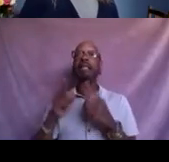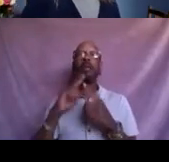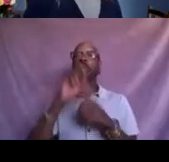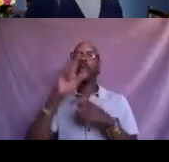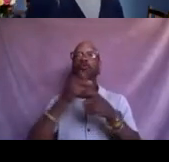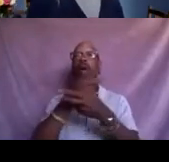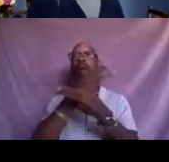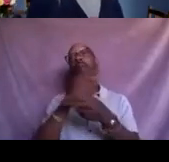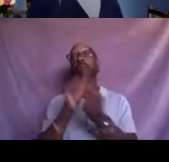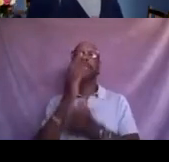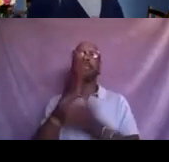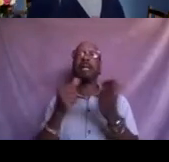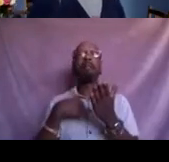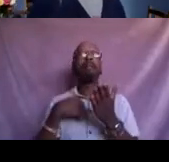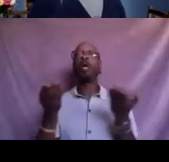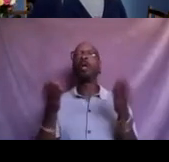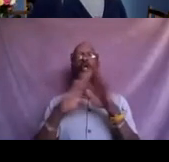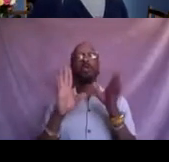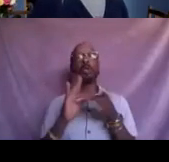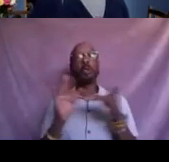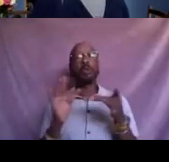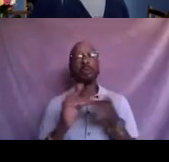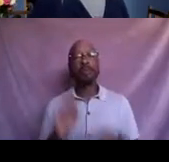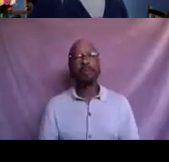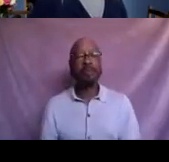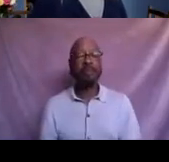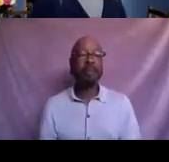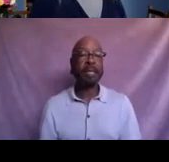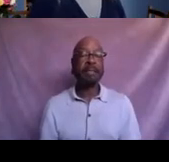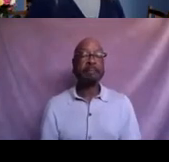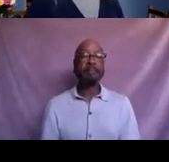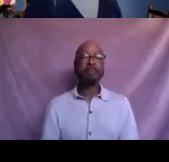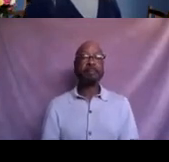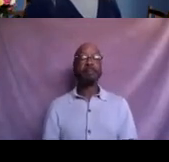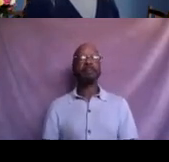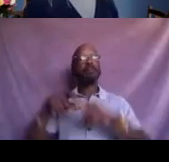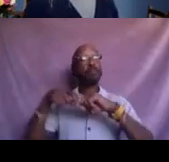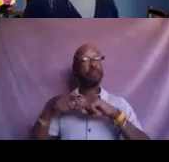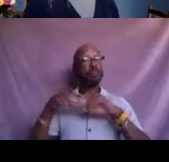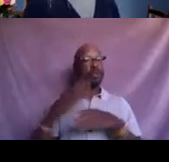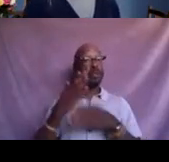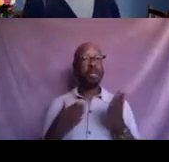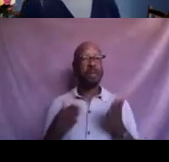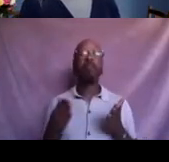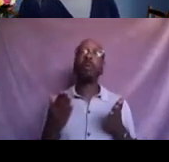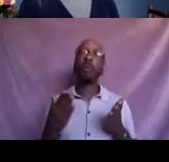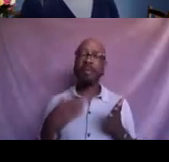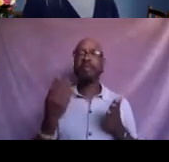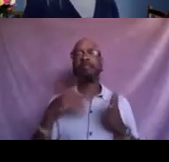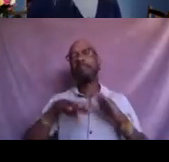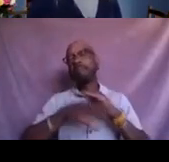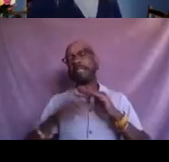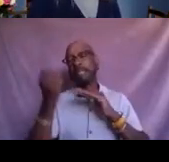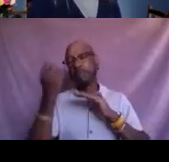moves. Okay. I wanted to pause here also and do a little bit of framing.